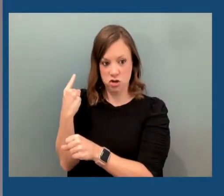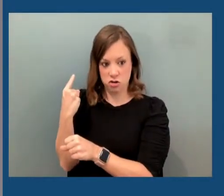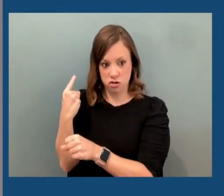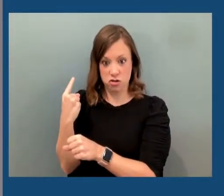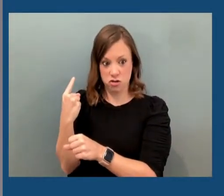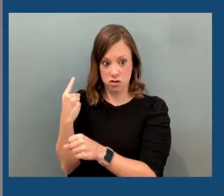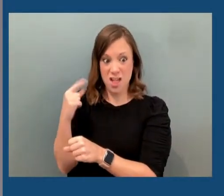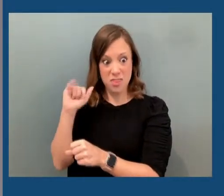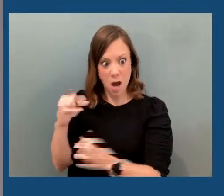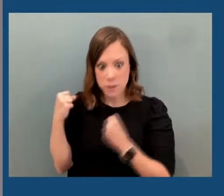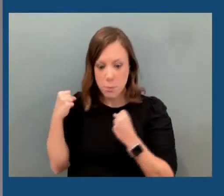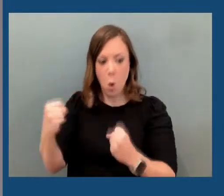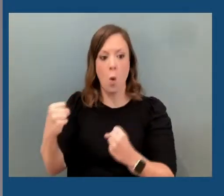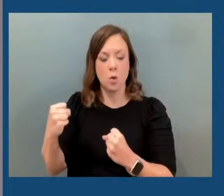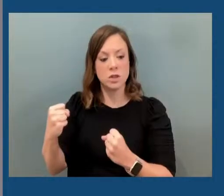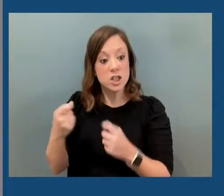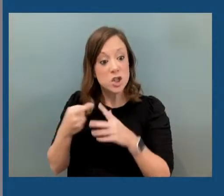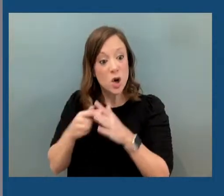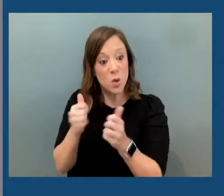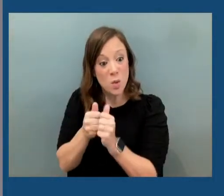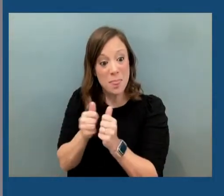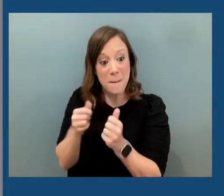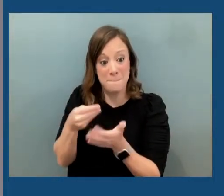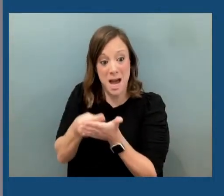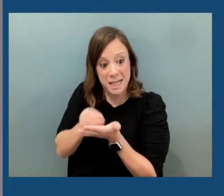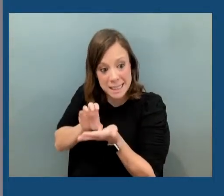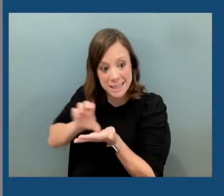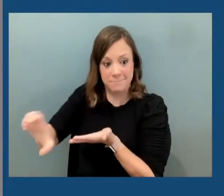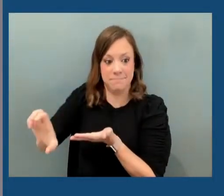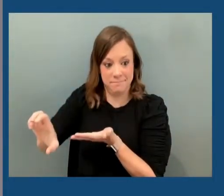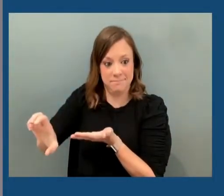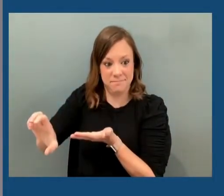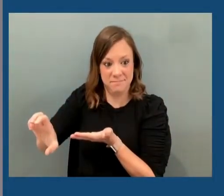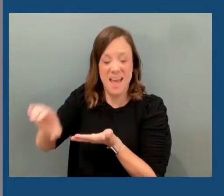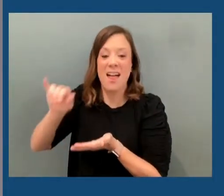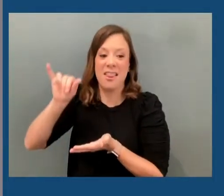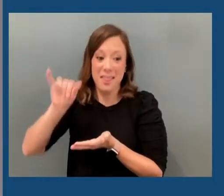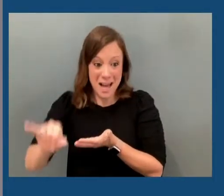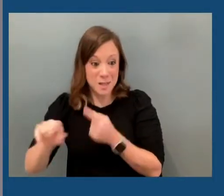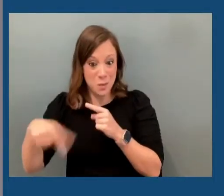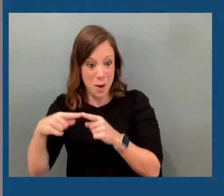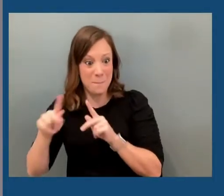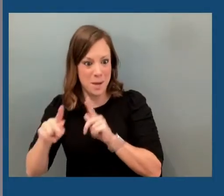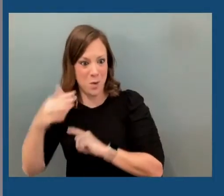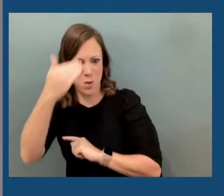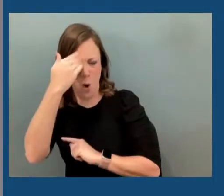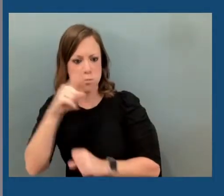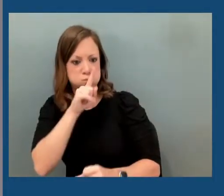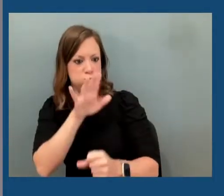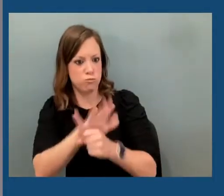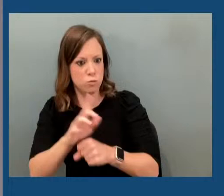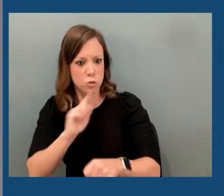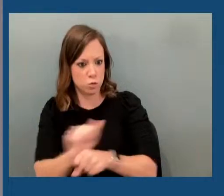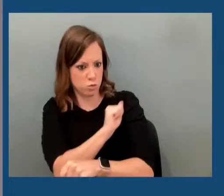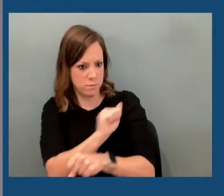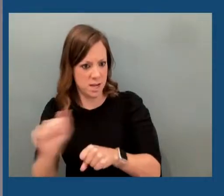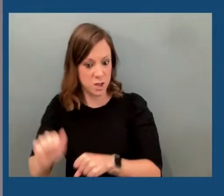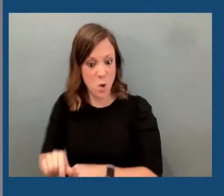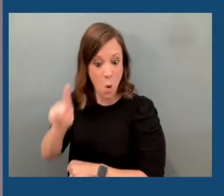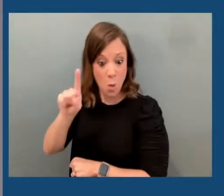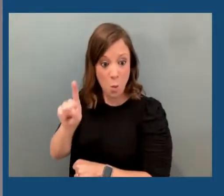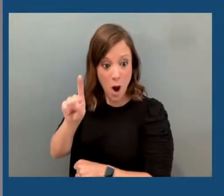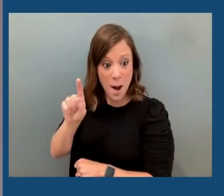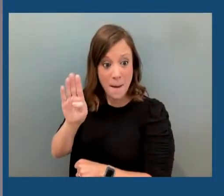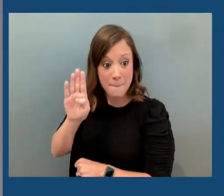Started with money. That's when people know you're committed. $1 billion dedicated to mental health. And we started